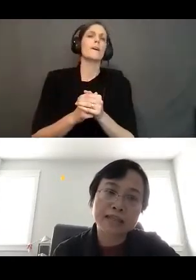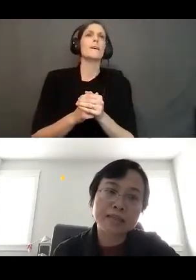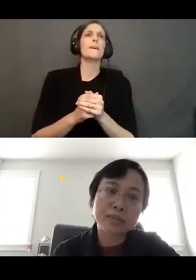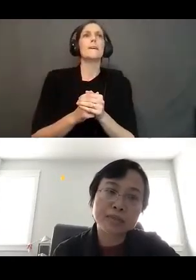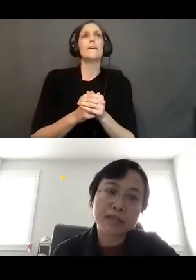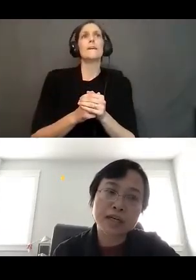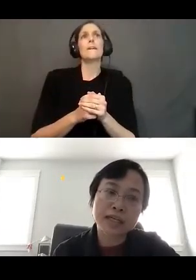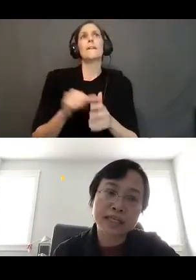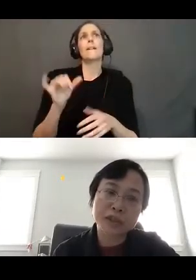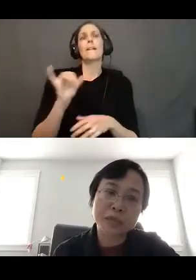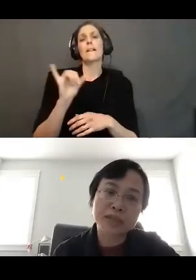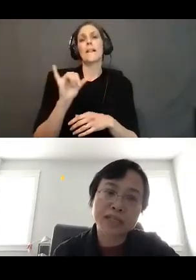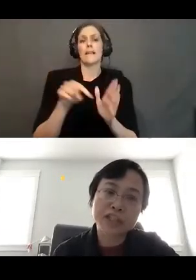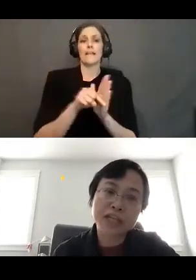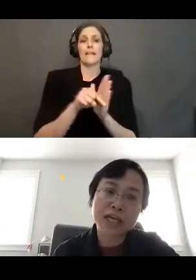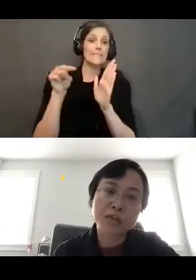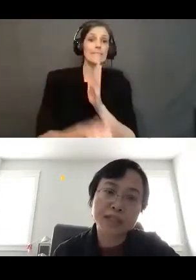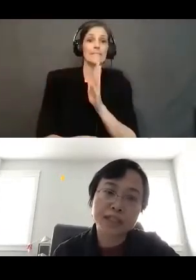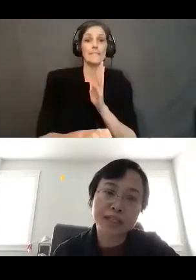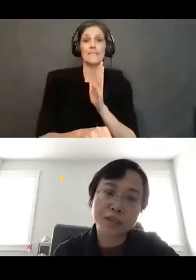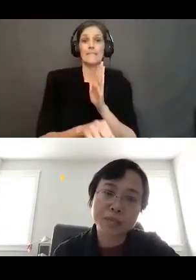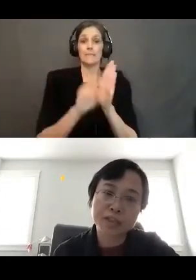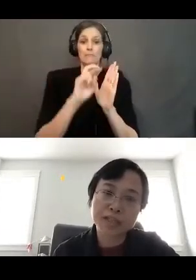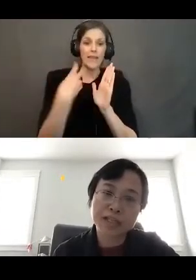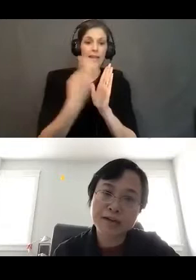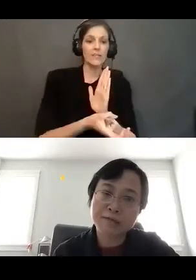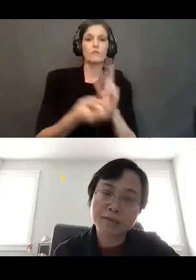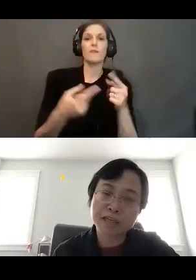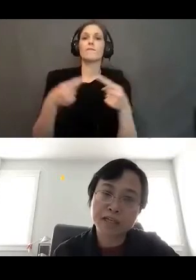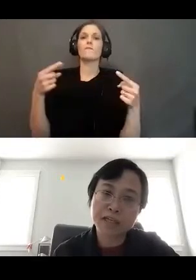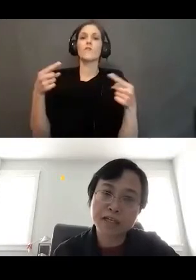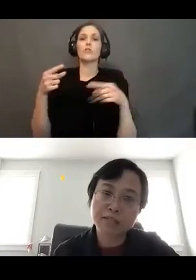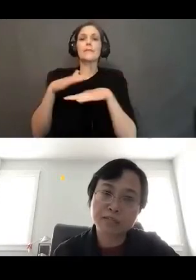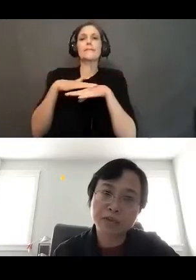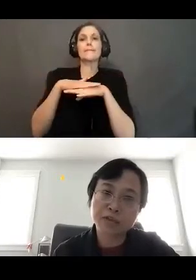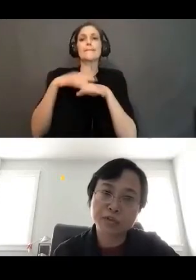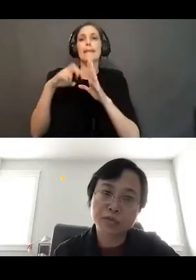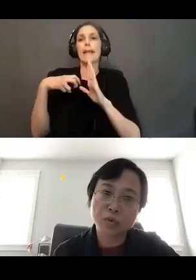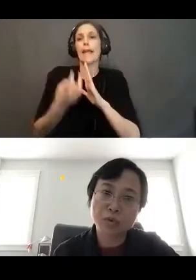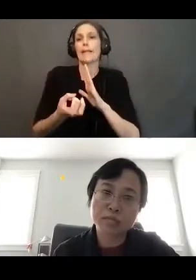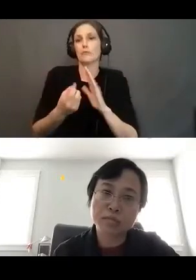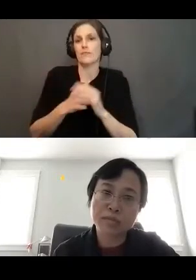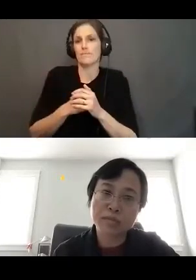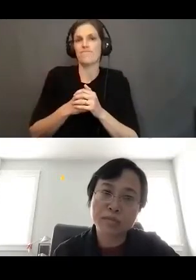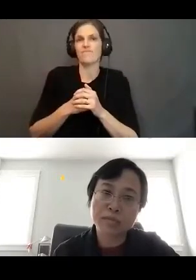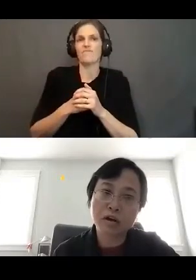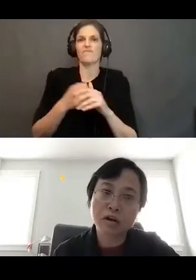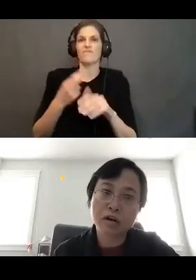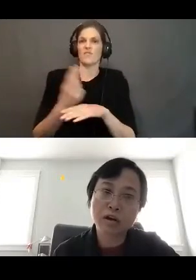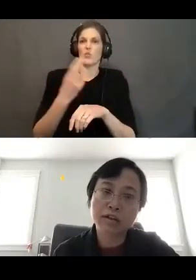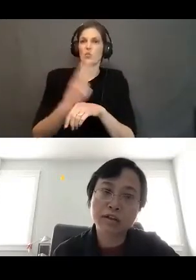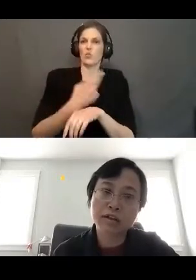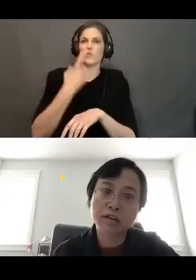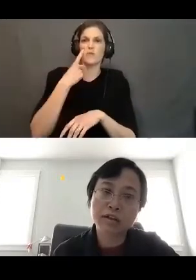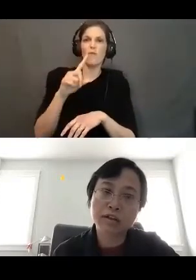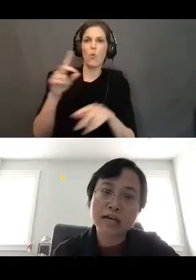the deep engagement and the shallow engagement that have been used for measuring